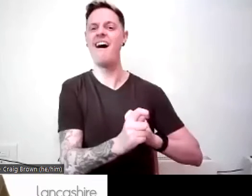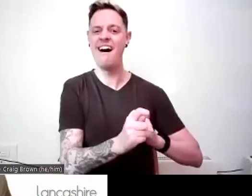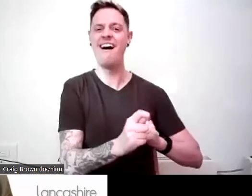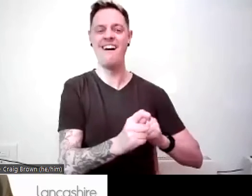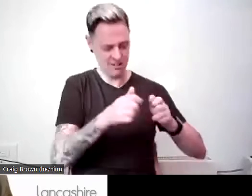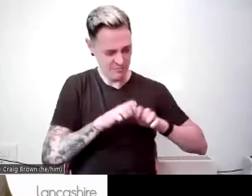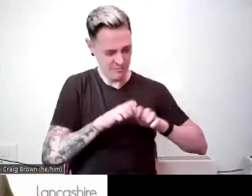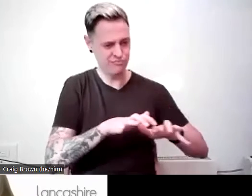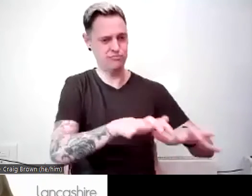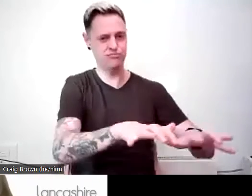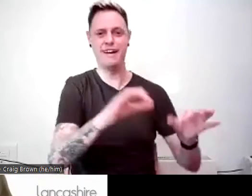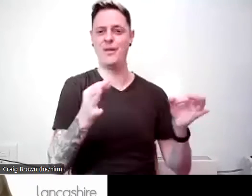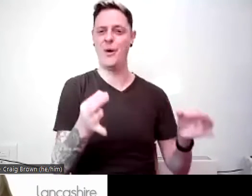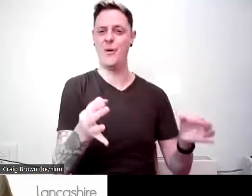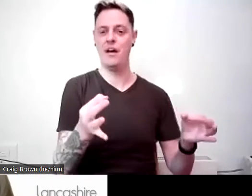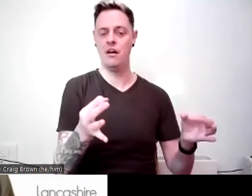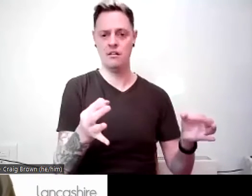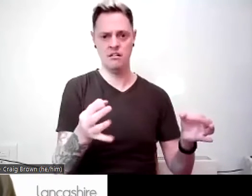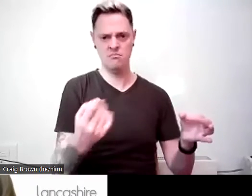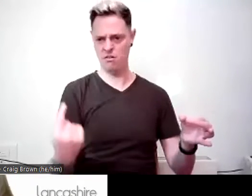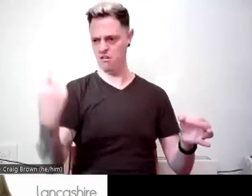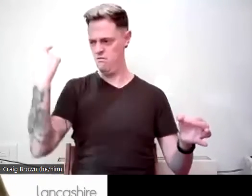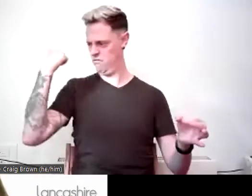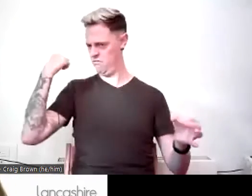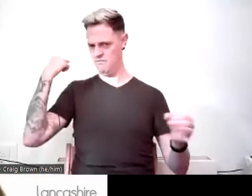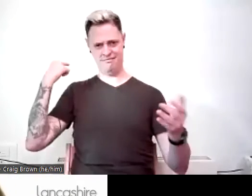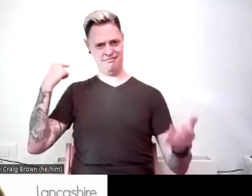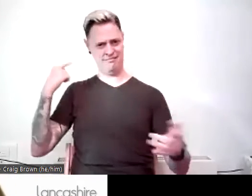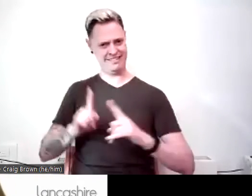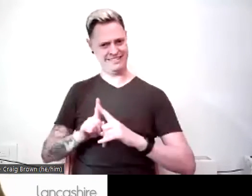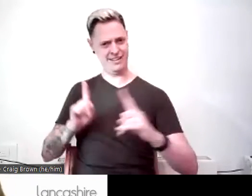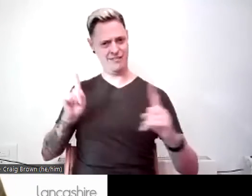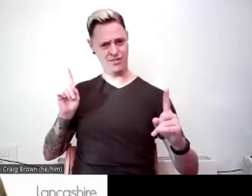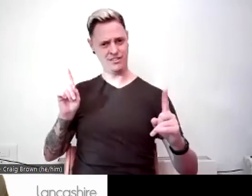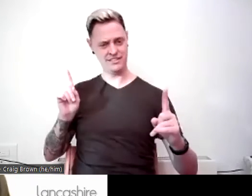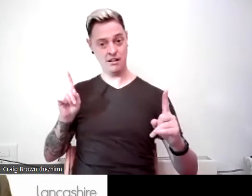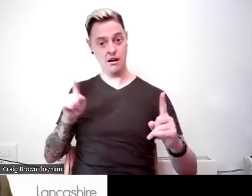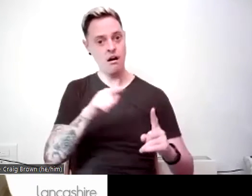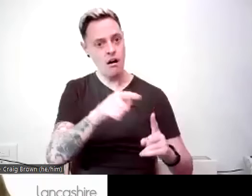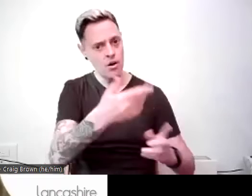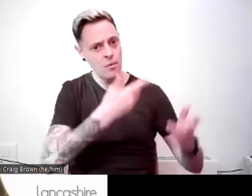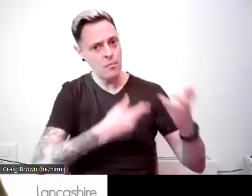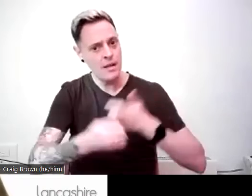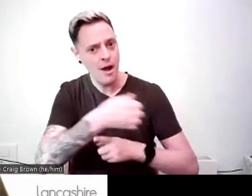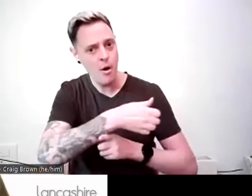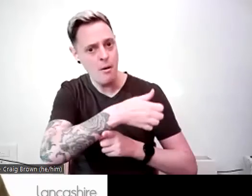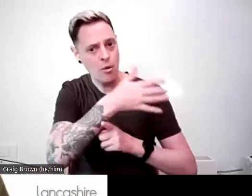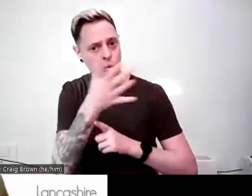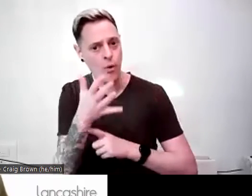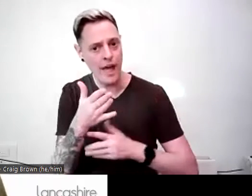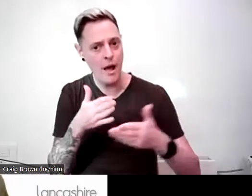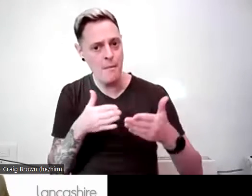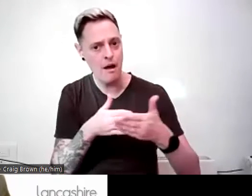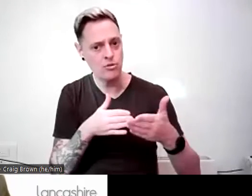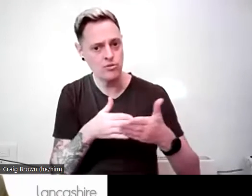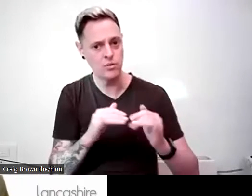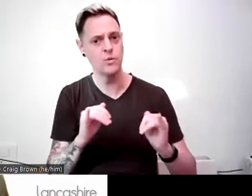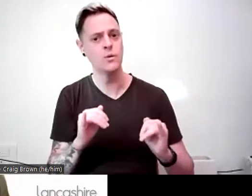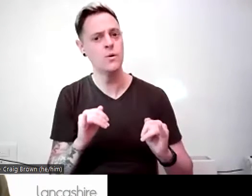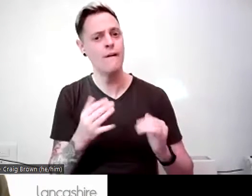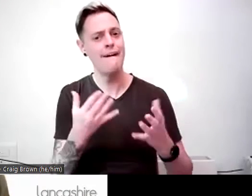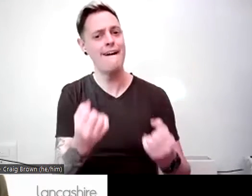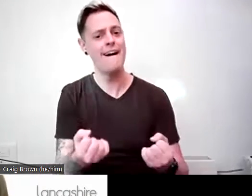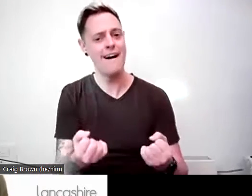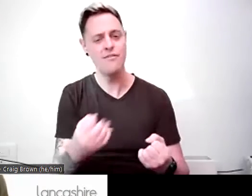And with you there mentioning about some of the boundaries, particularly for queer people, just to illustrate one, because it always stands out in my mind, and I remember it so